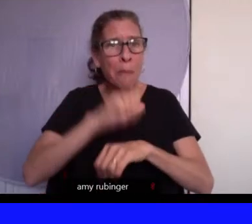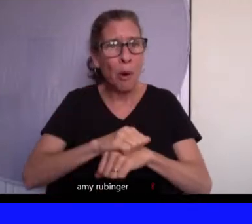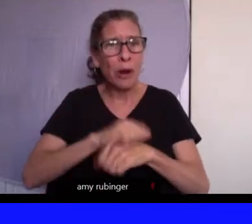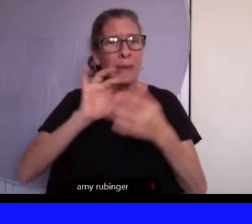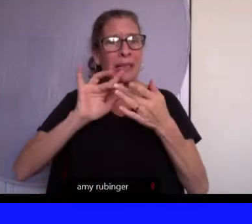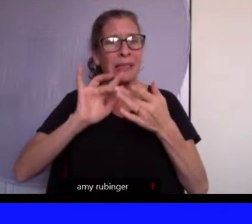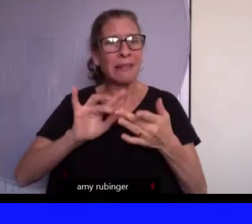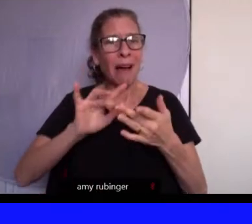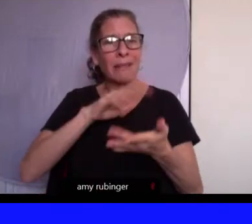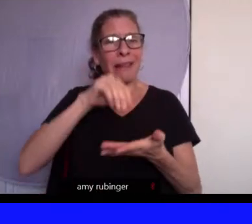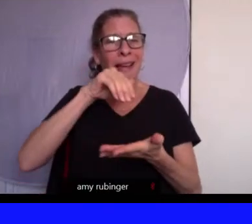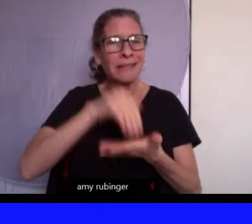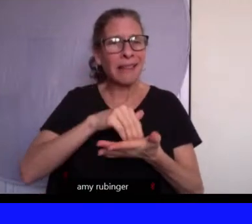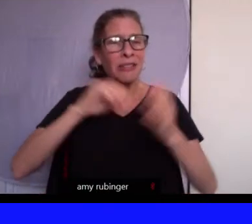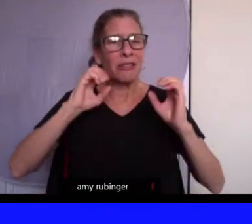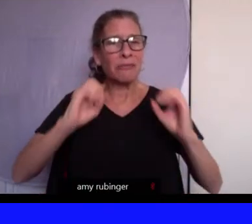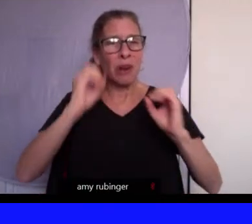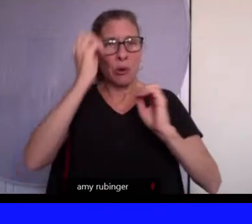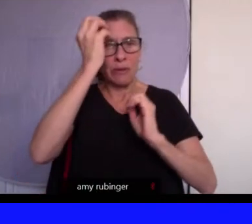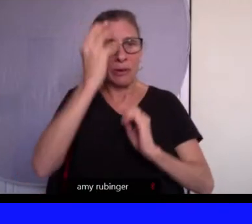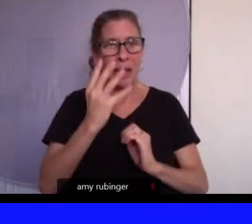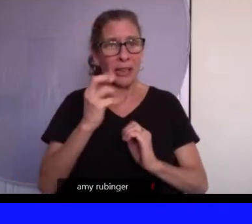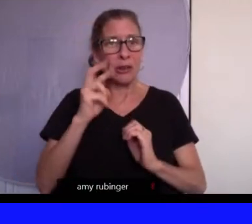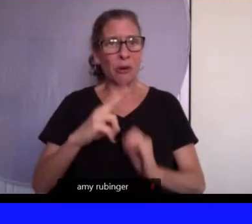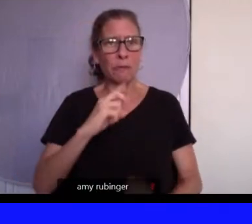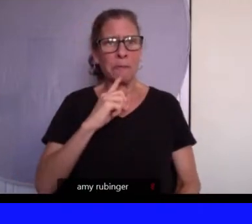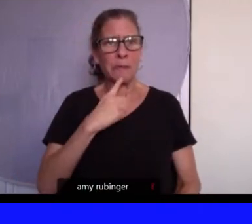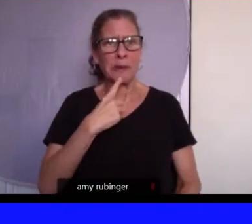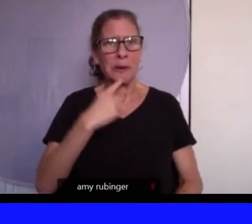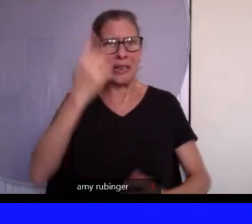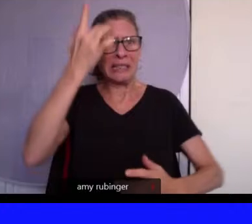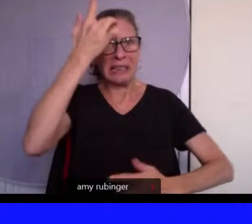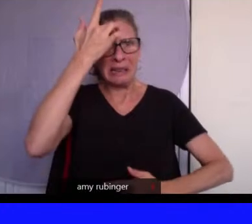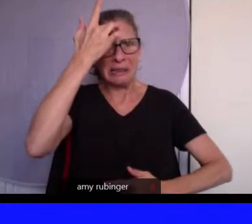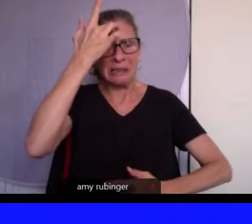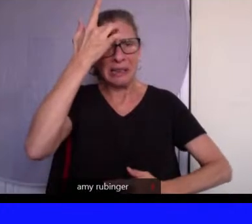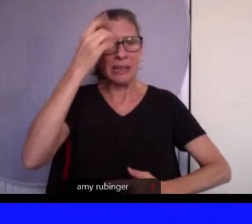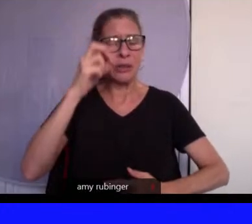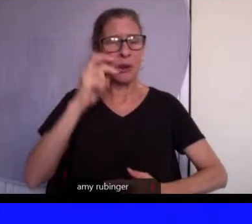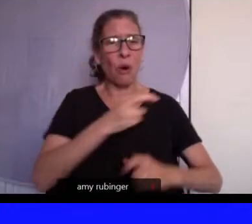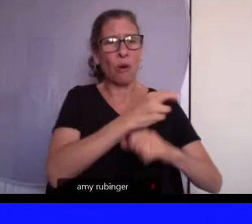this alert and they're acting on it. Next slide.